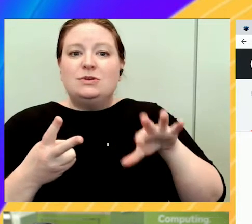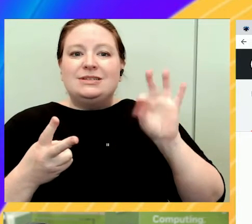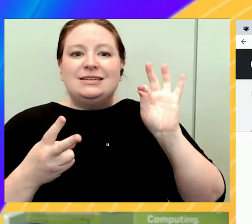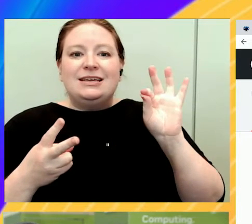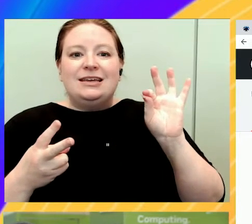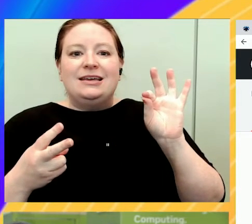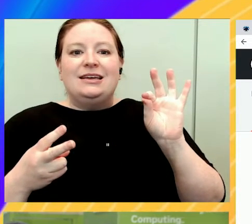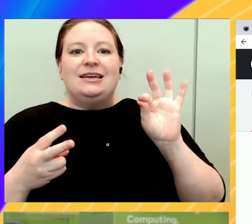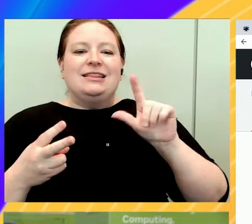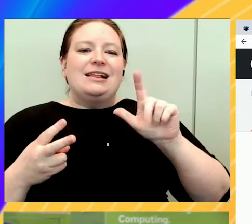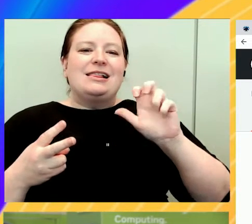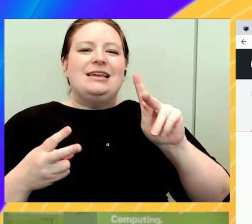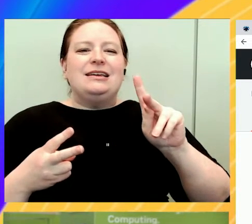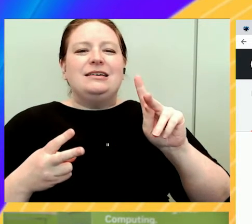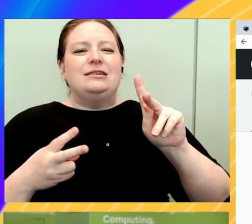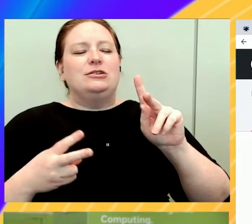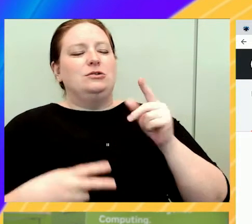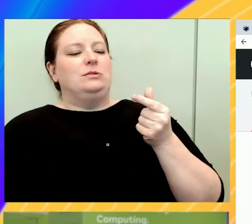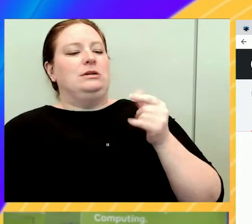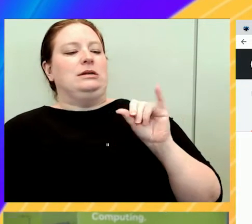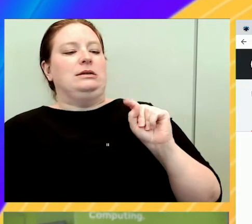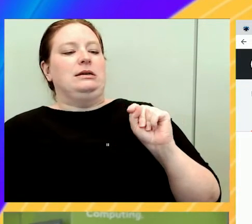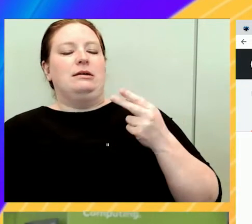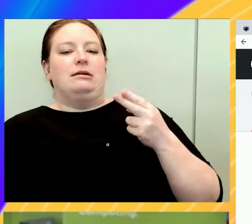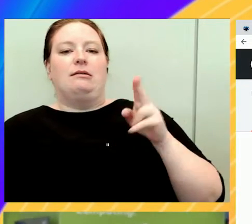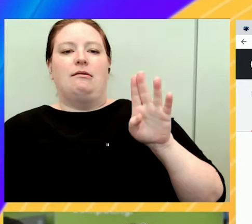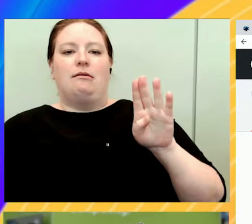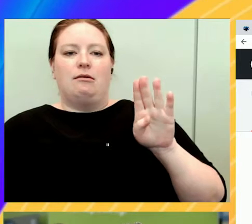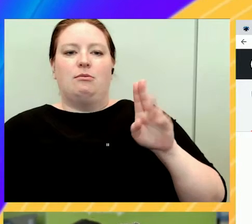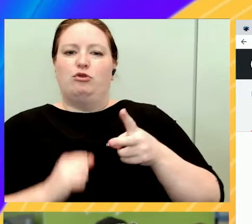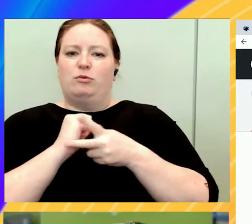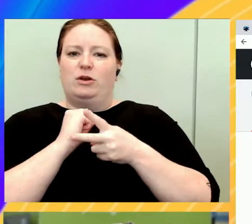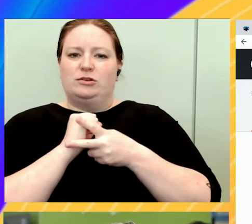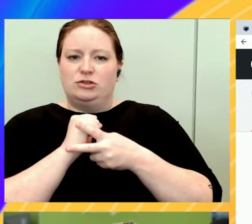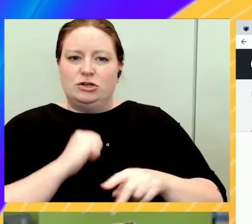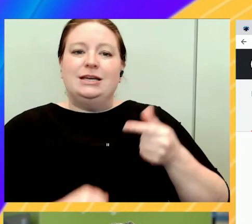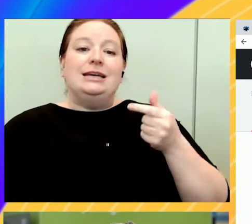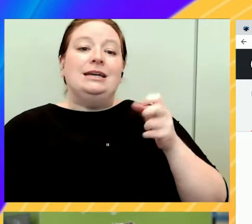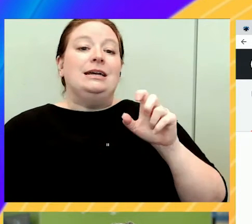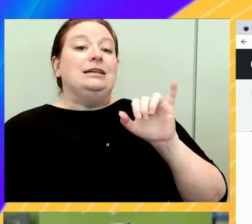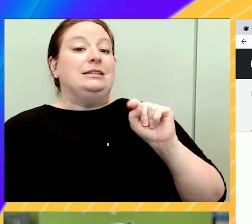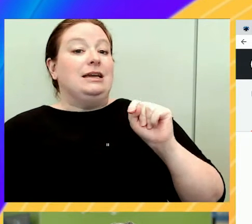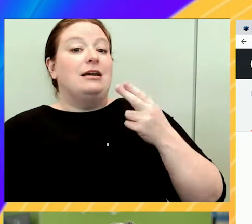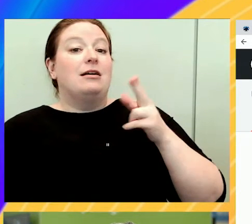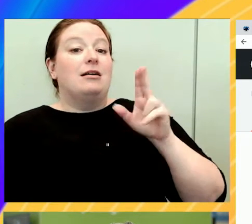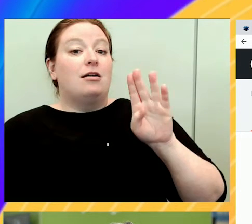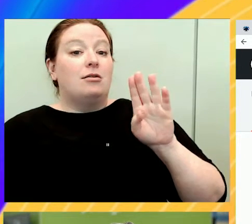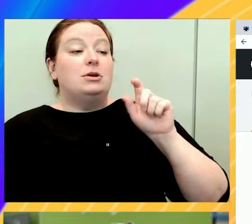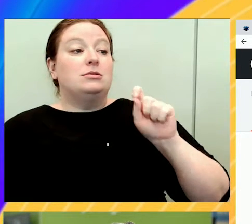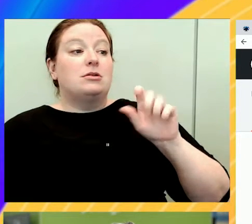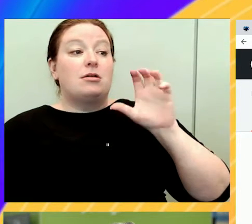And this GitHub repository is github.com, AWS Labs